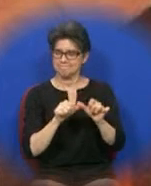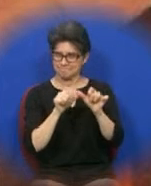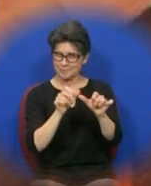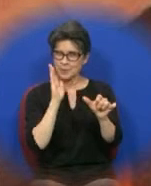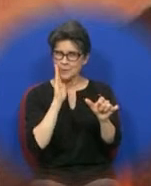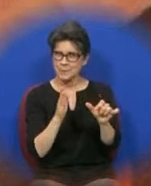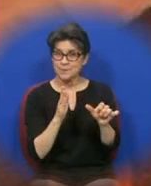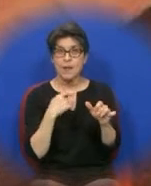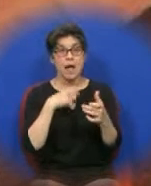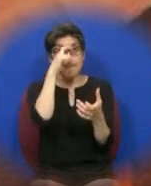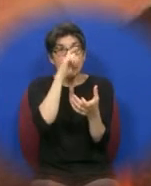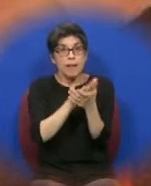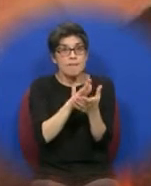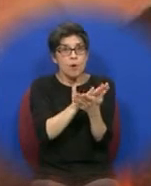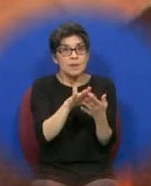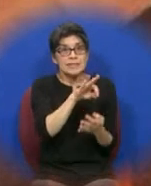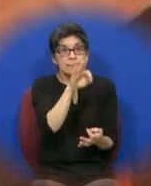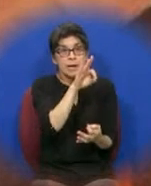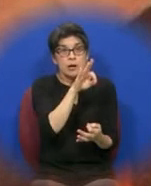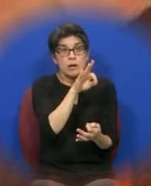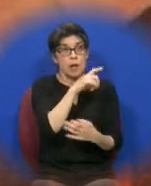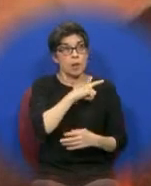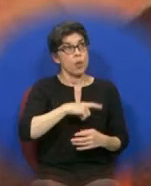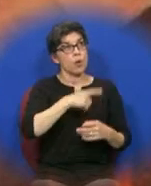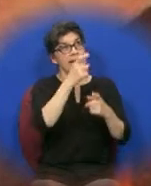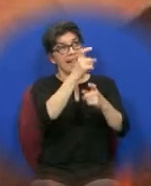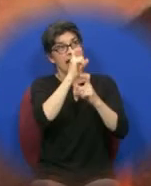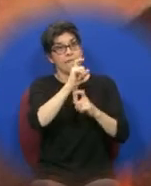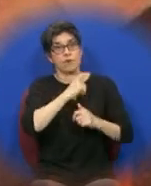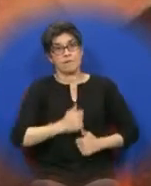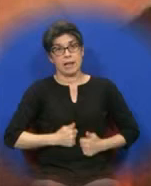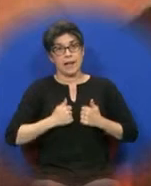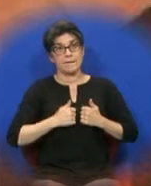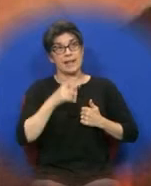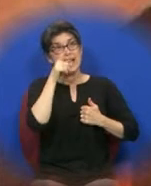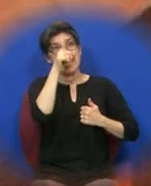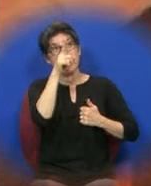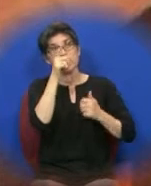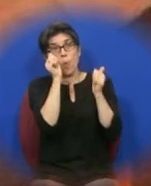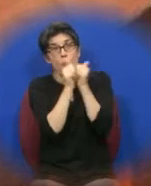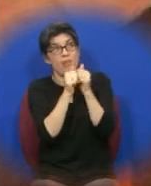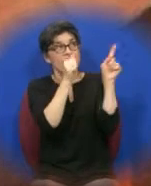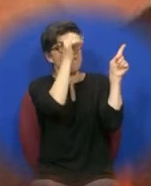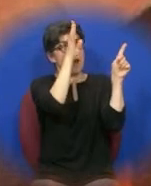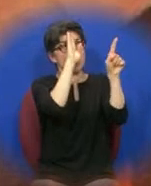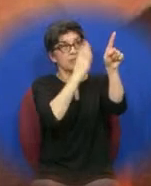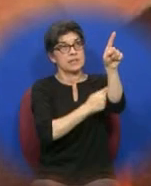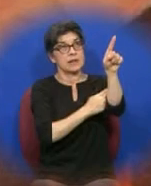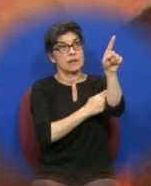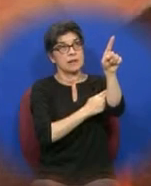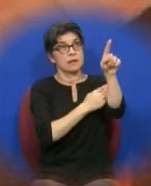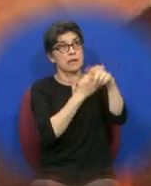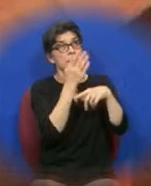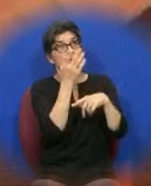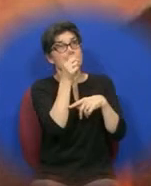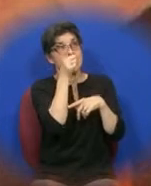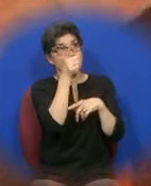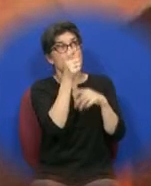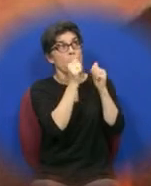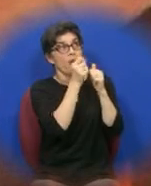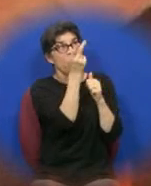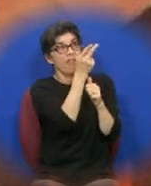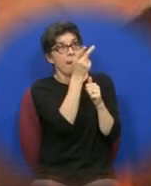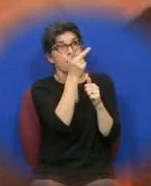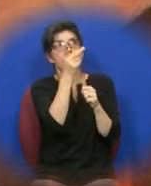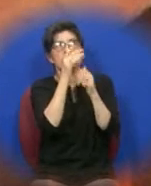I believe in the Holy Spirit, the Lord, the giver of life, who proceeds from the Father and the Son. With the Father and the Son, he is adored